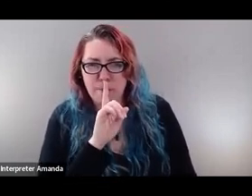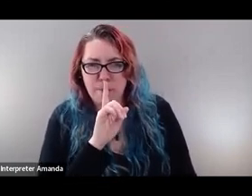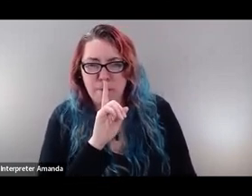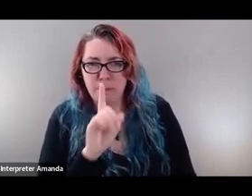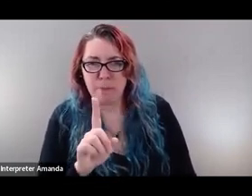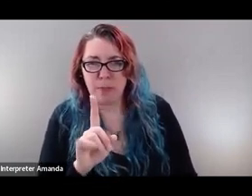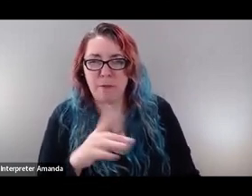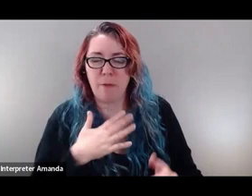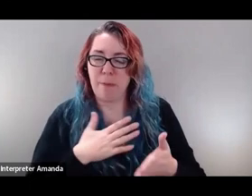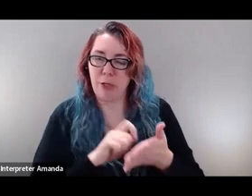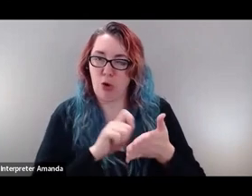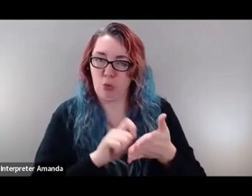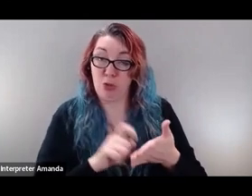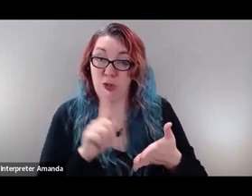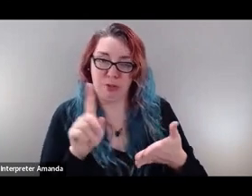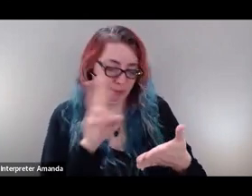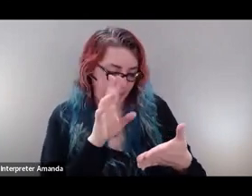my notes down.